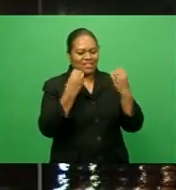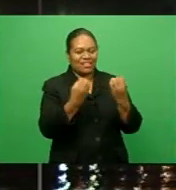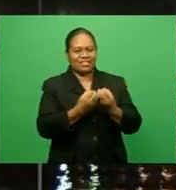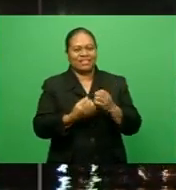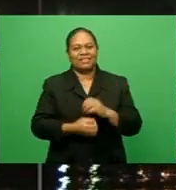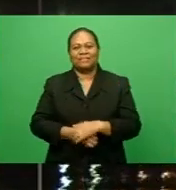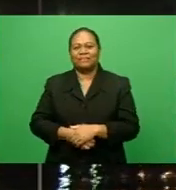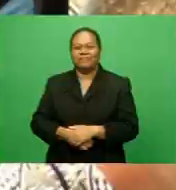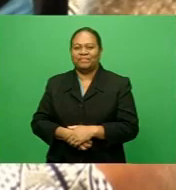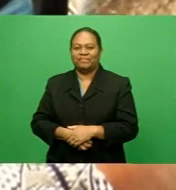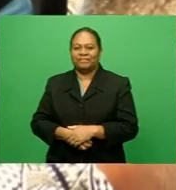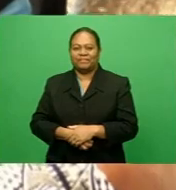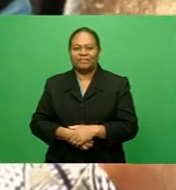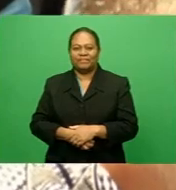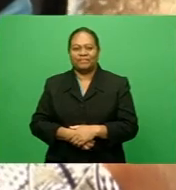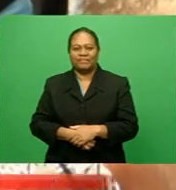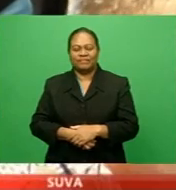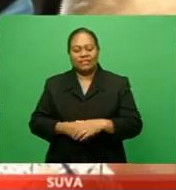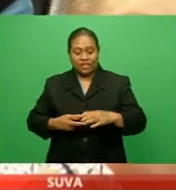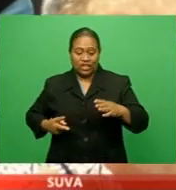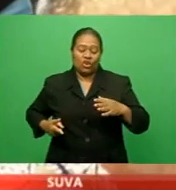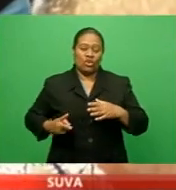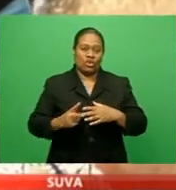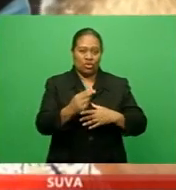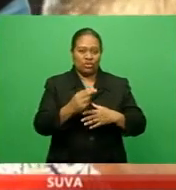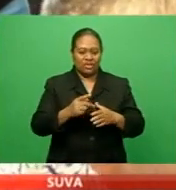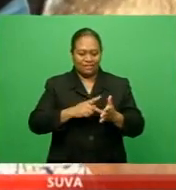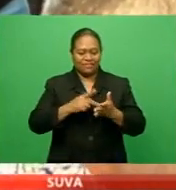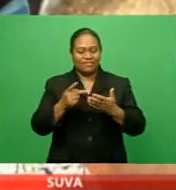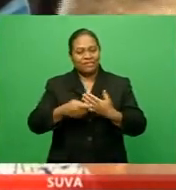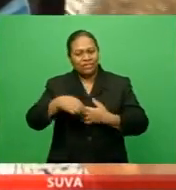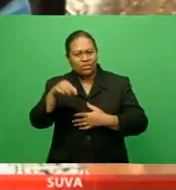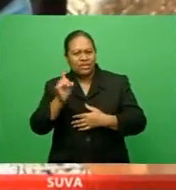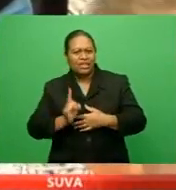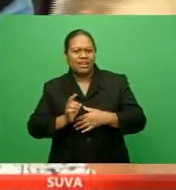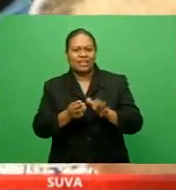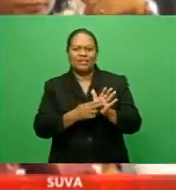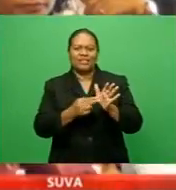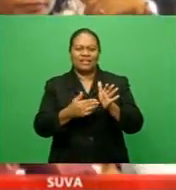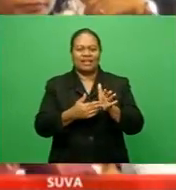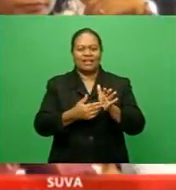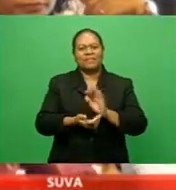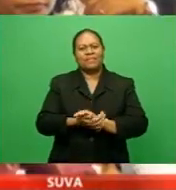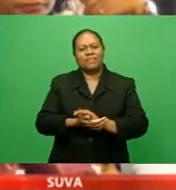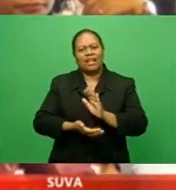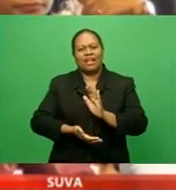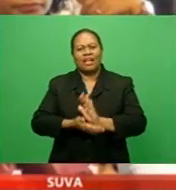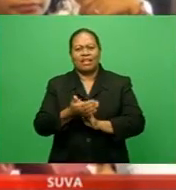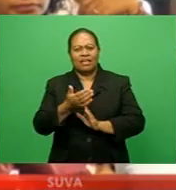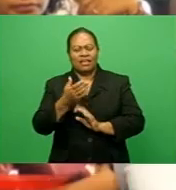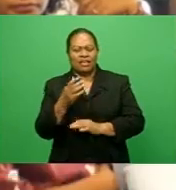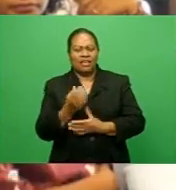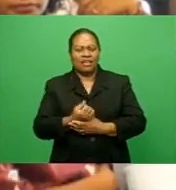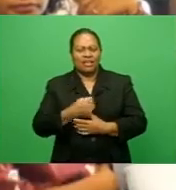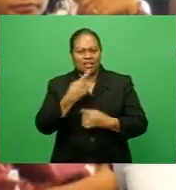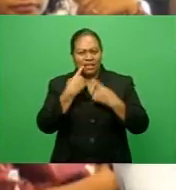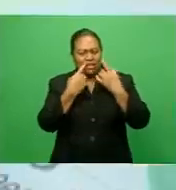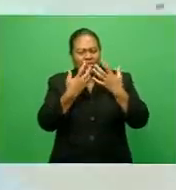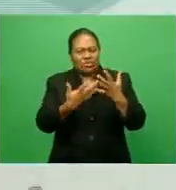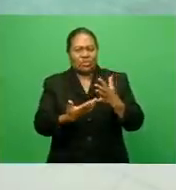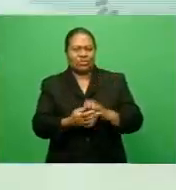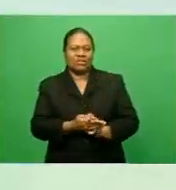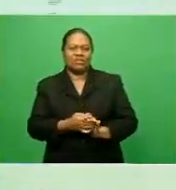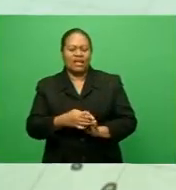Koroita Ndulala reports. While launching the initiative today, New Zealand High Commissioner to Fiji, Jonathan Kerr, says insurance packages will